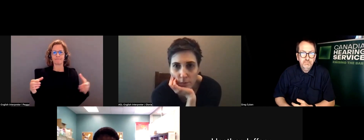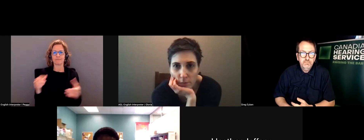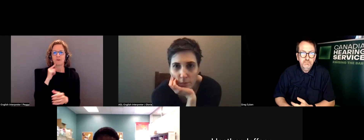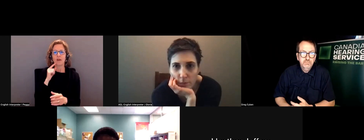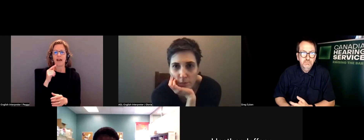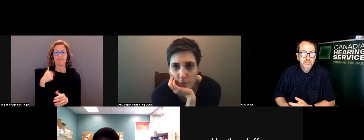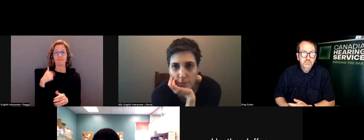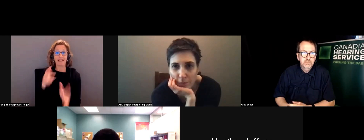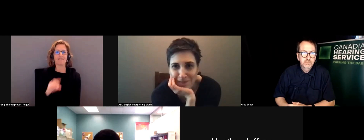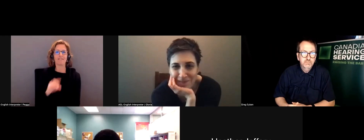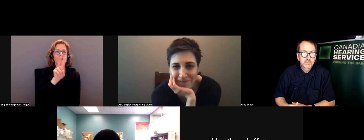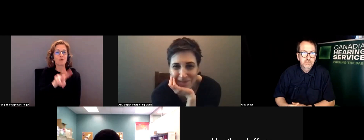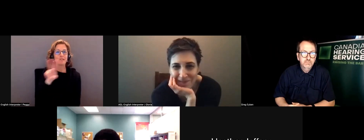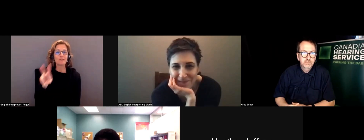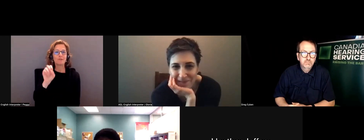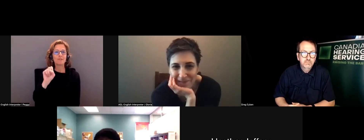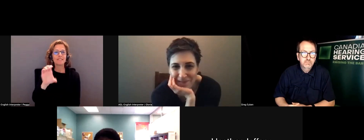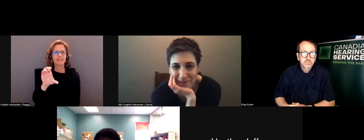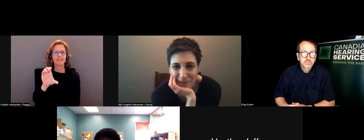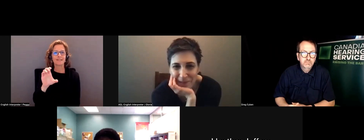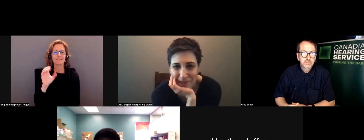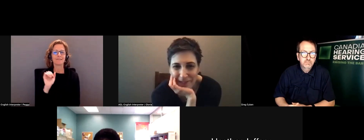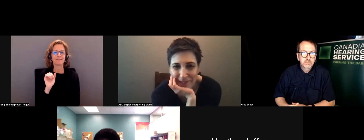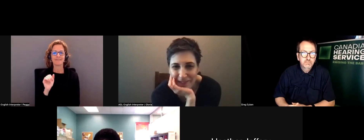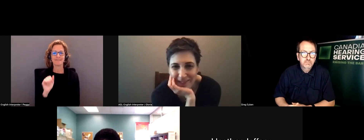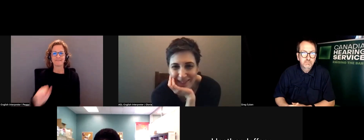to be precise.